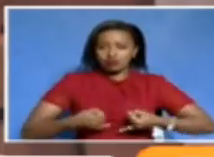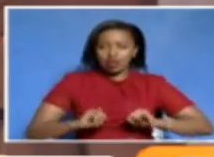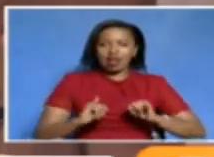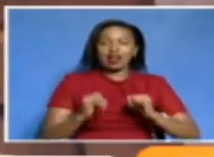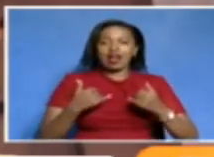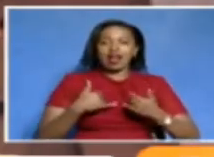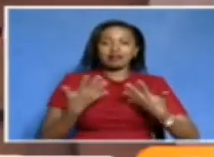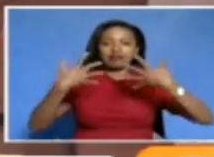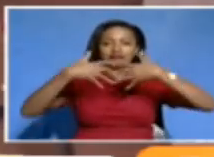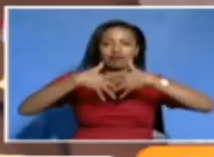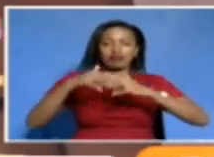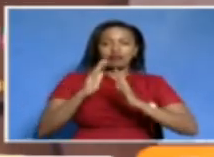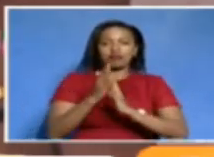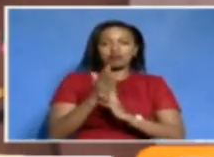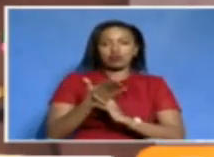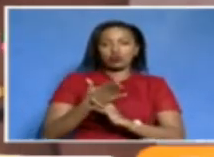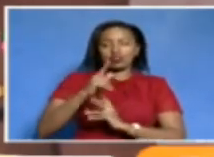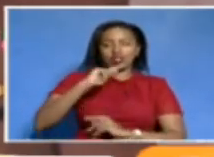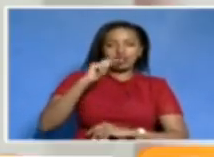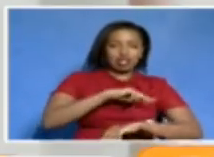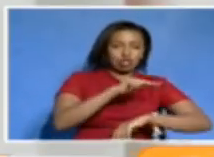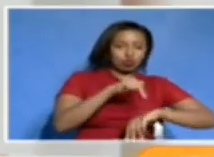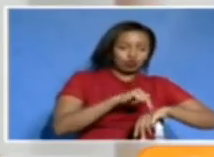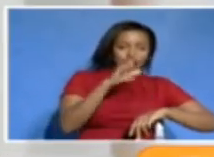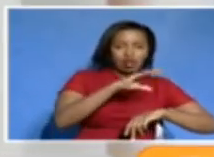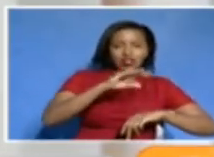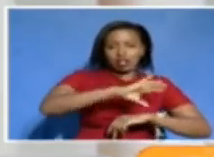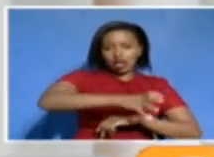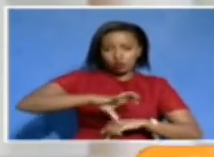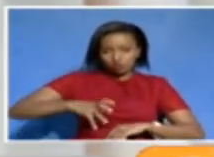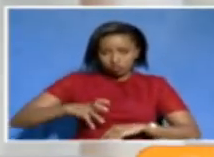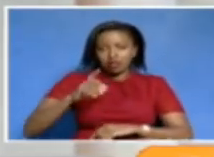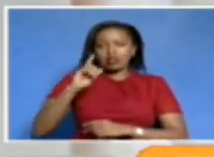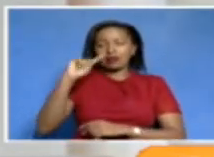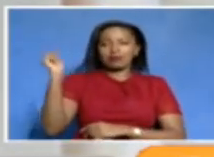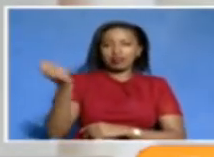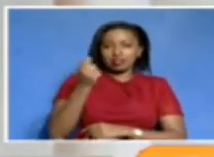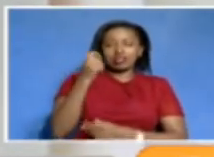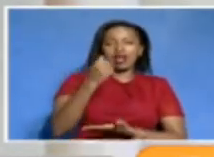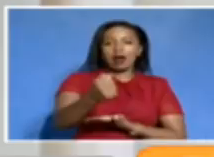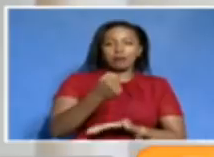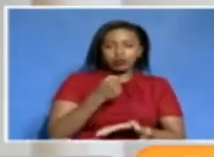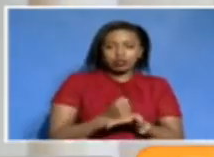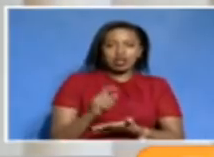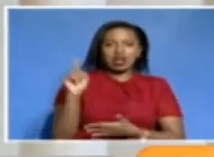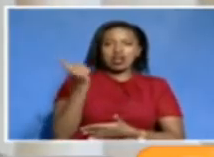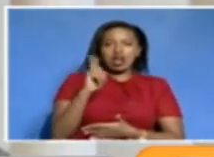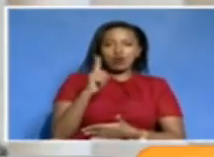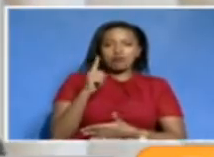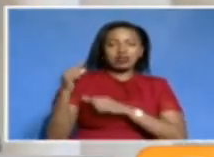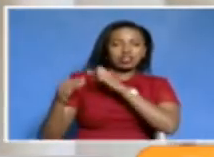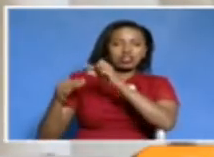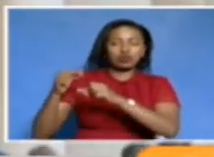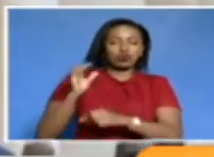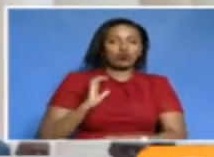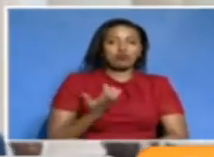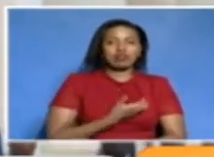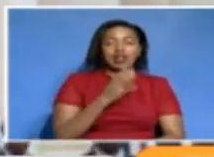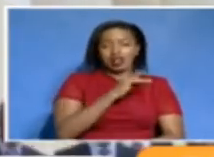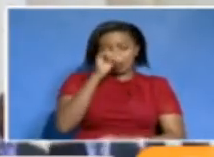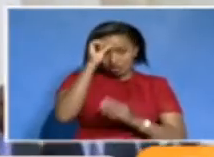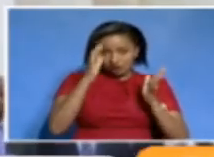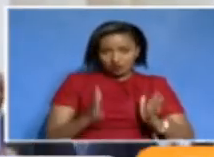and national governments, the president appointed the Nairobi Regeneration Committee. The governor is a co-chair of this